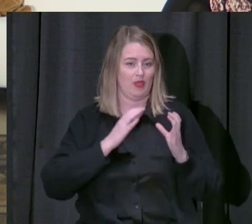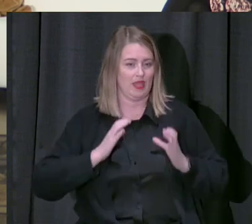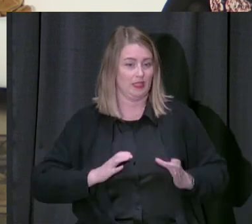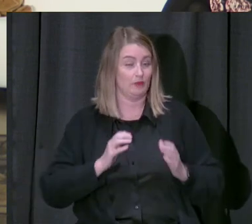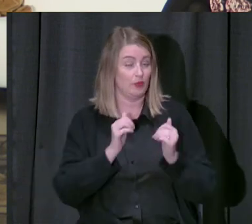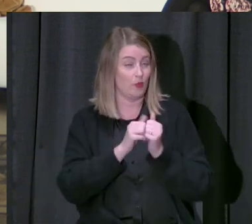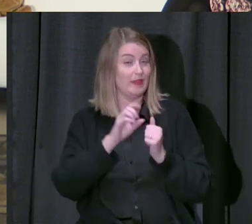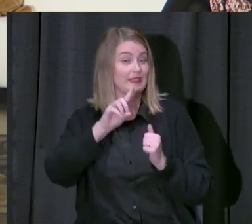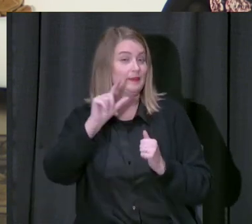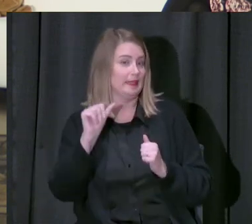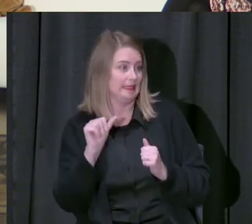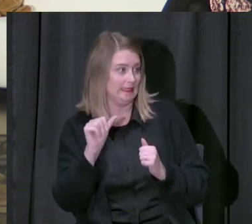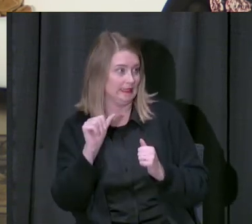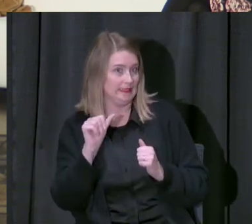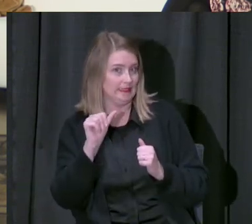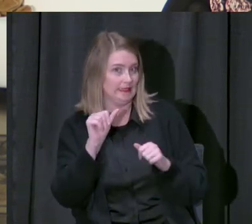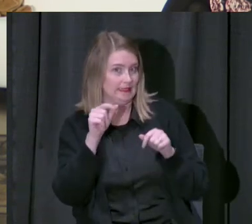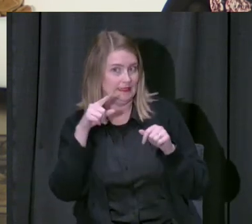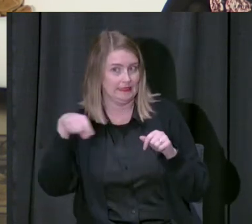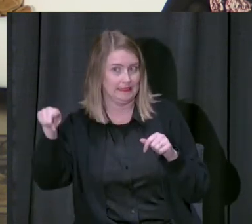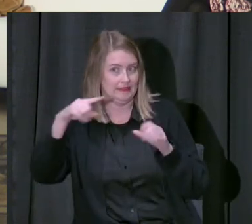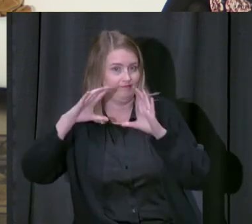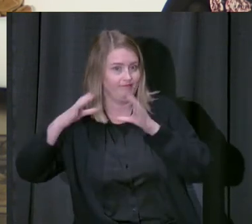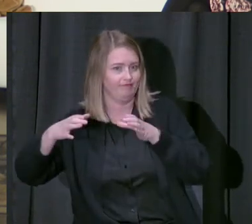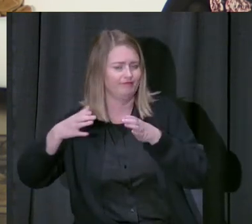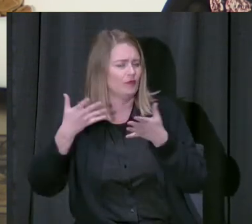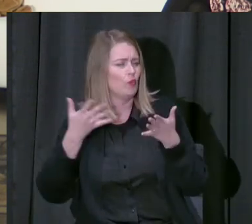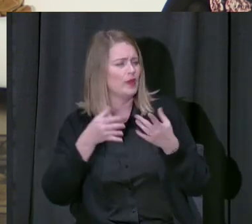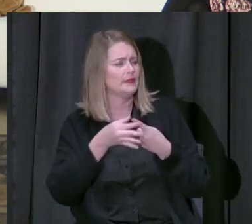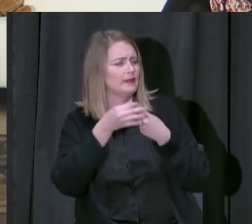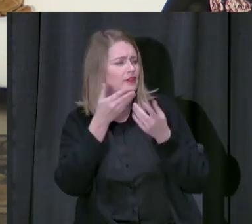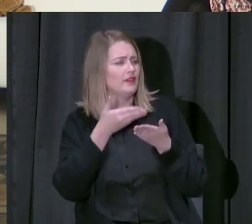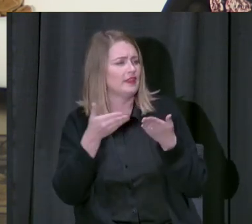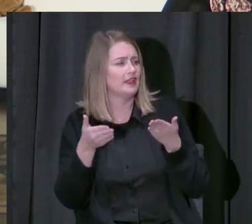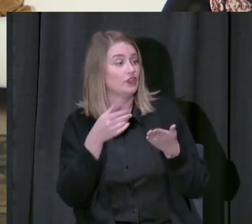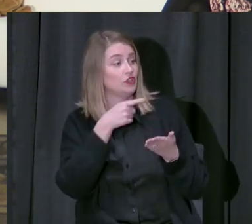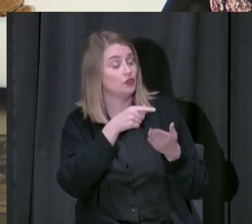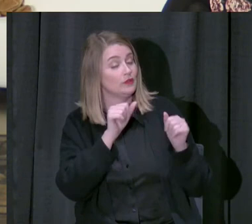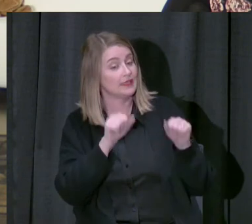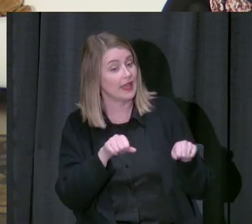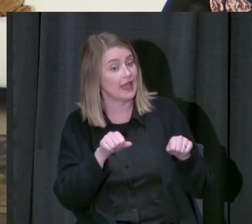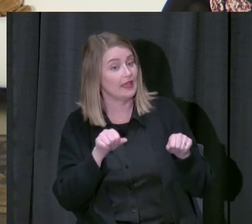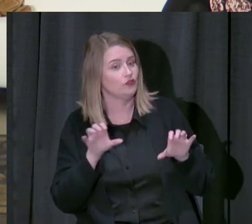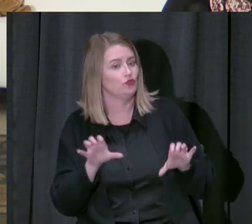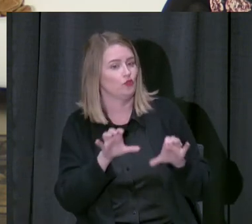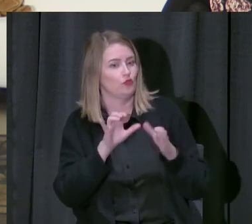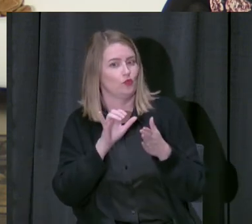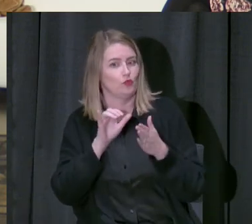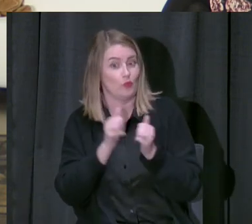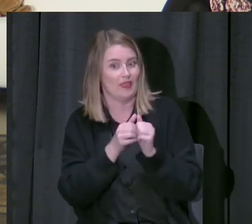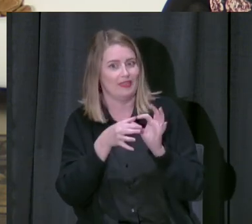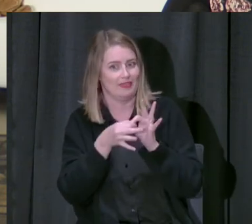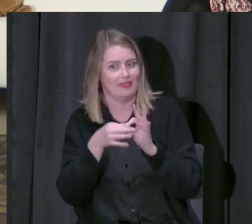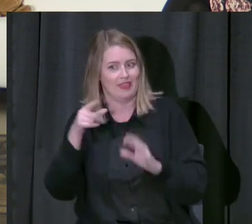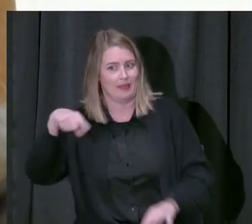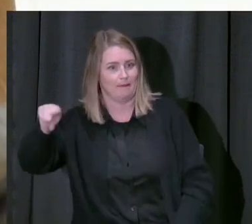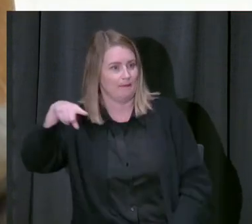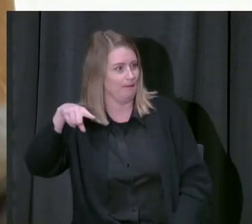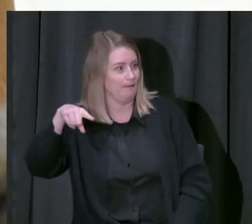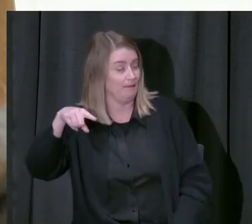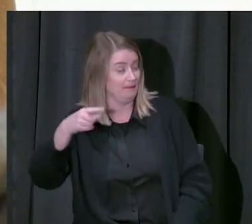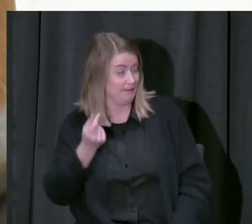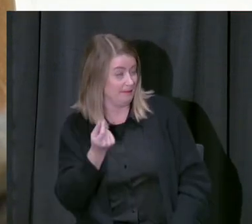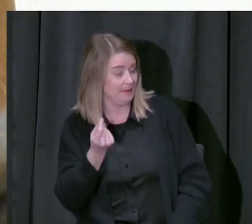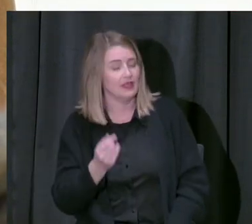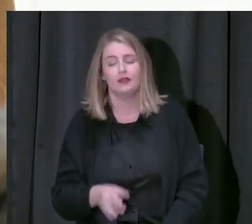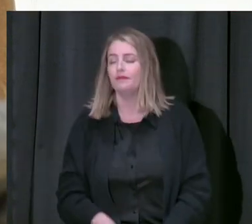with disabilities, what special things are you able to do in that space, Pamra?